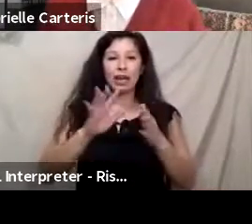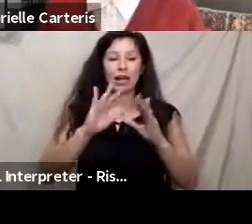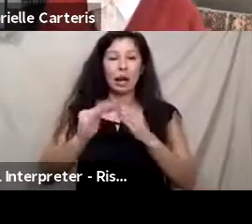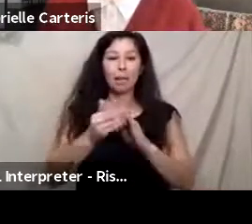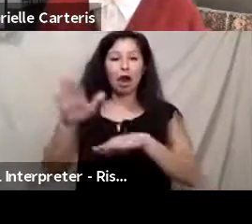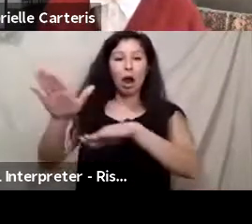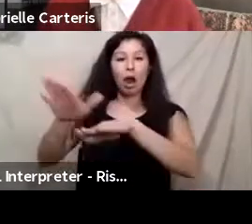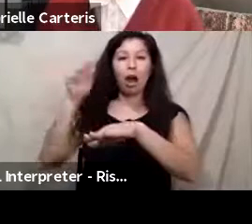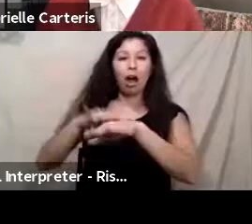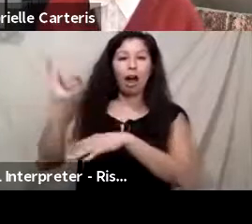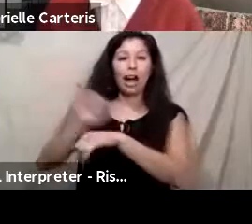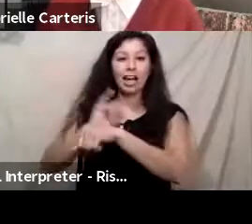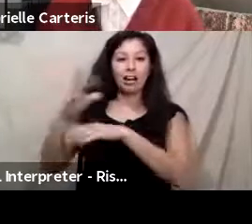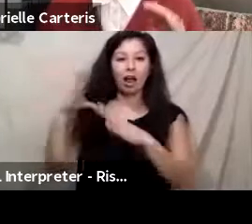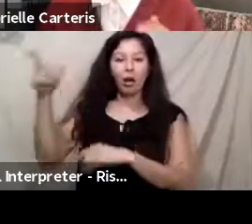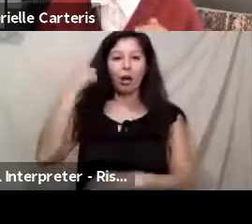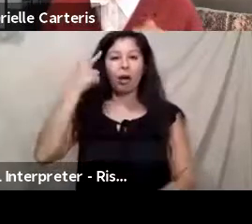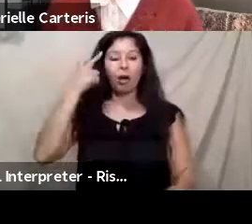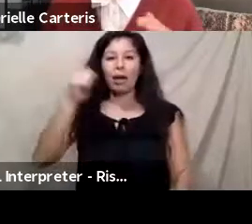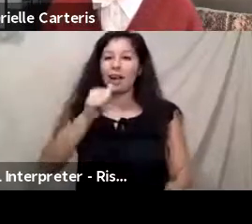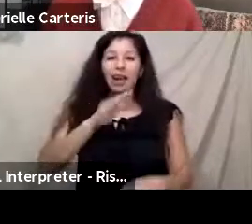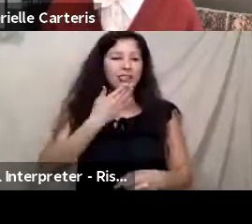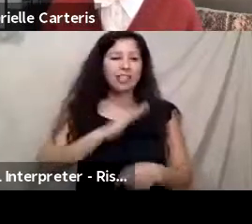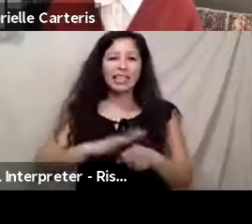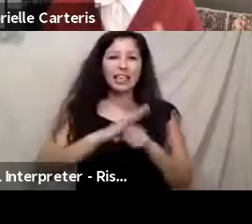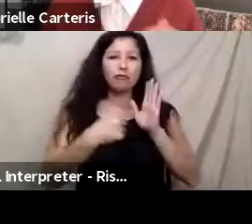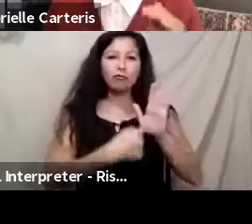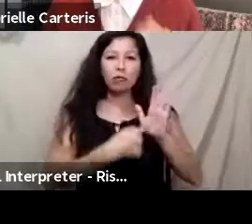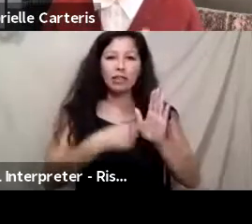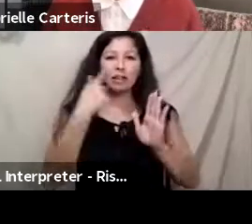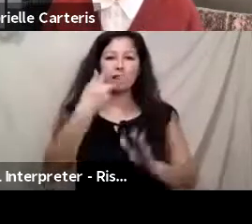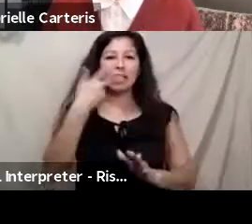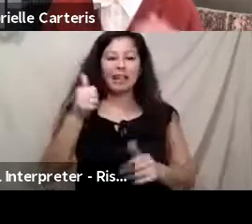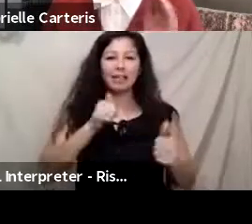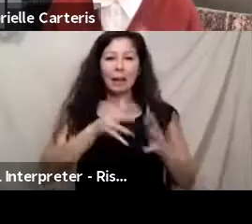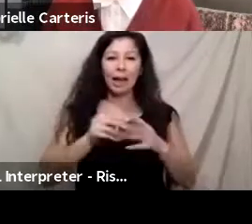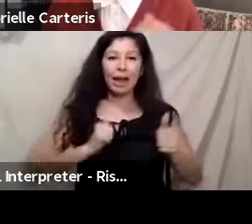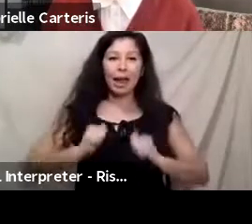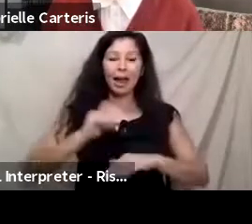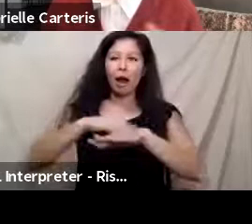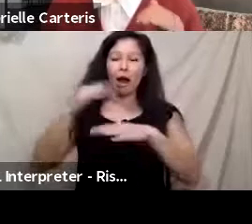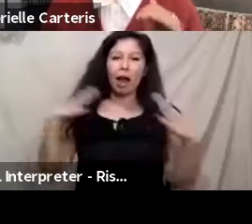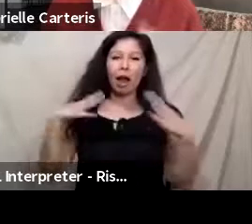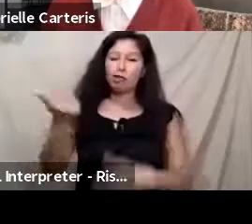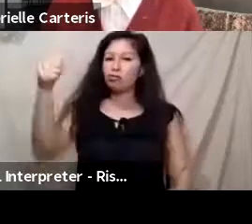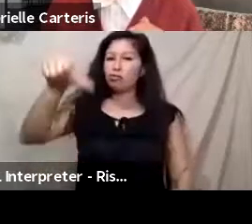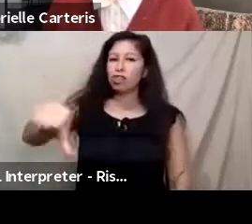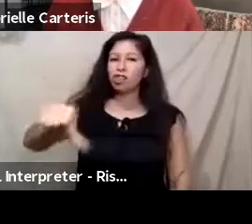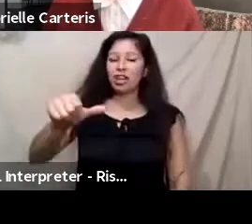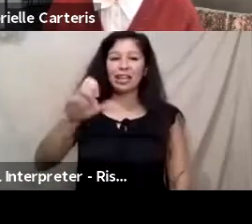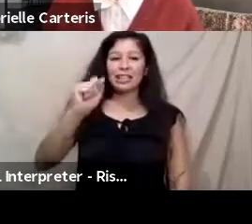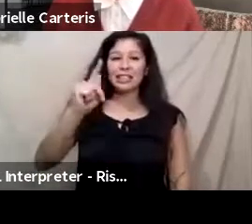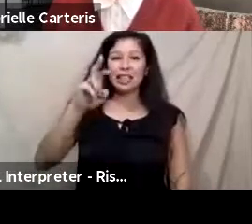amends for stereotypical portrayals and inadequate representation, calling on Hollywood to reject stereotypical portrayals